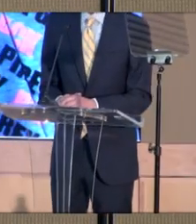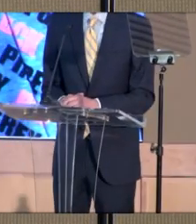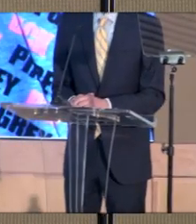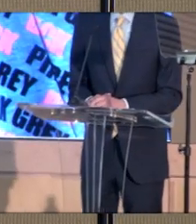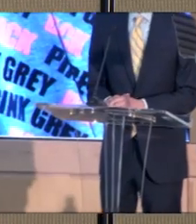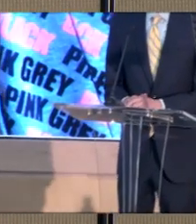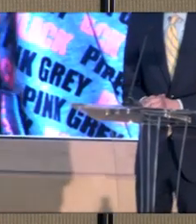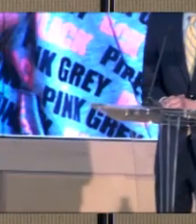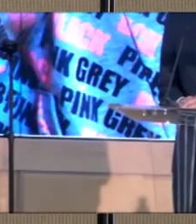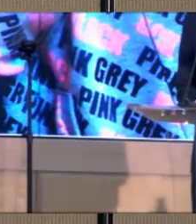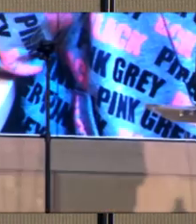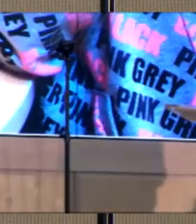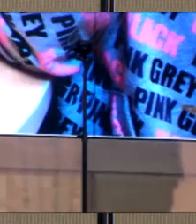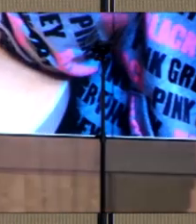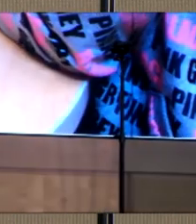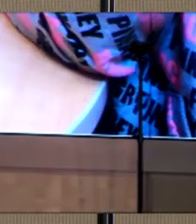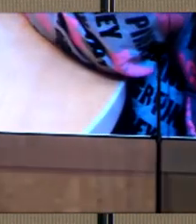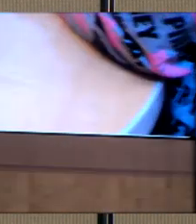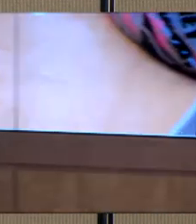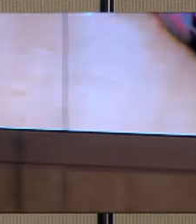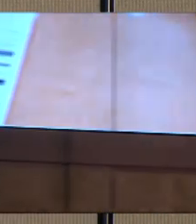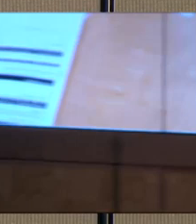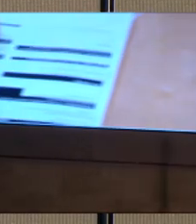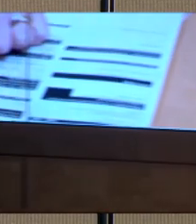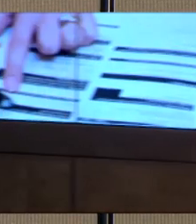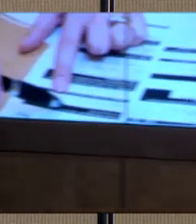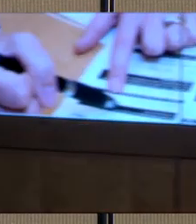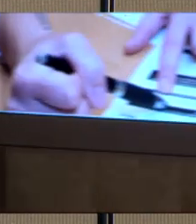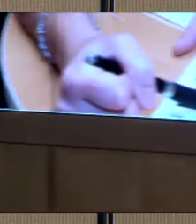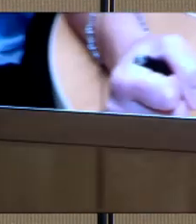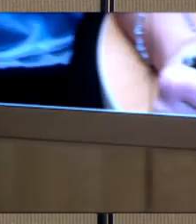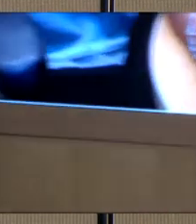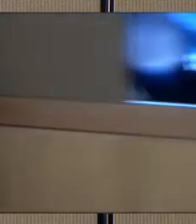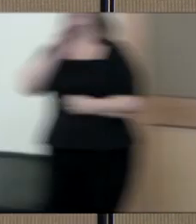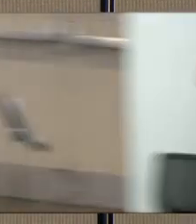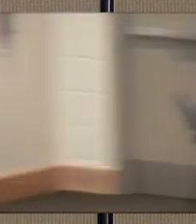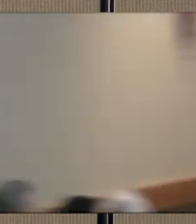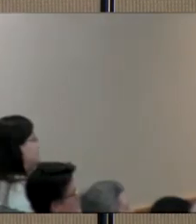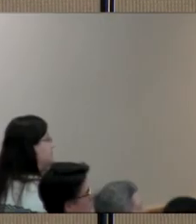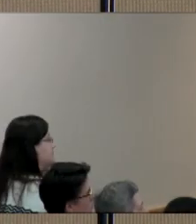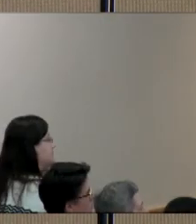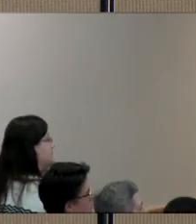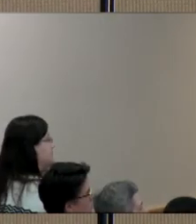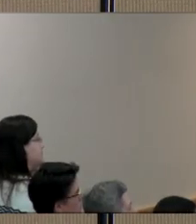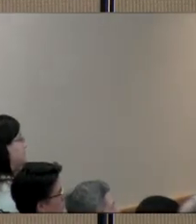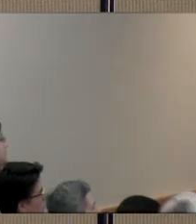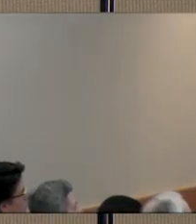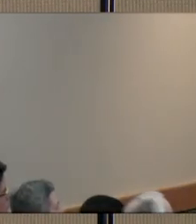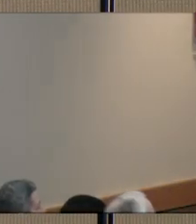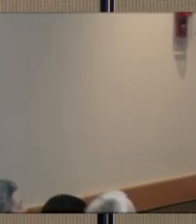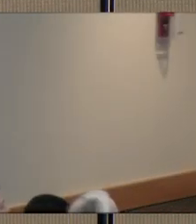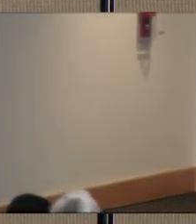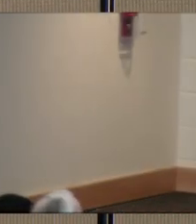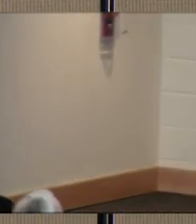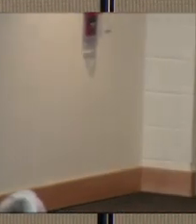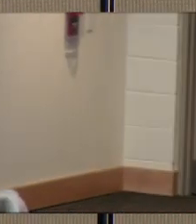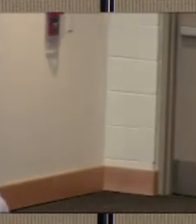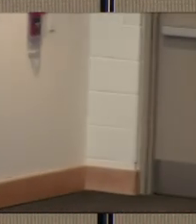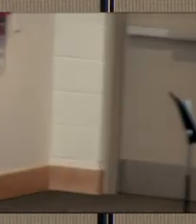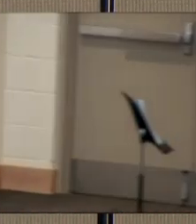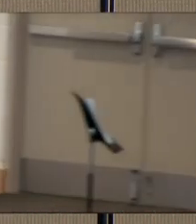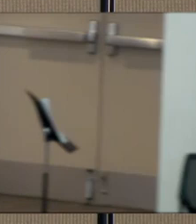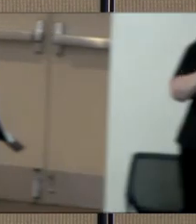minute. We'll accelerate the commitment that we make to our students with a student experience that's